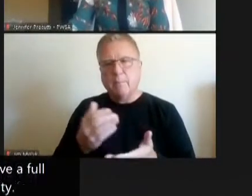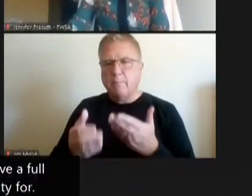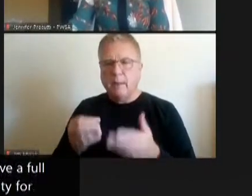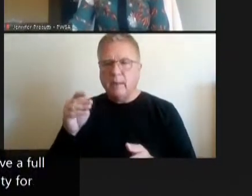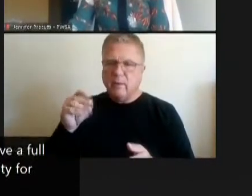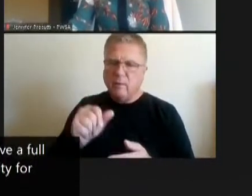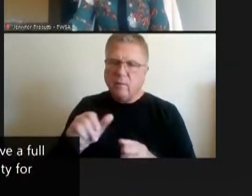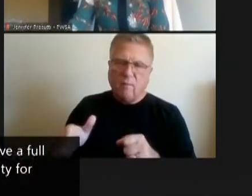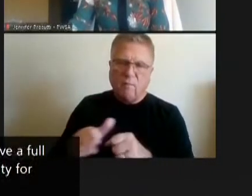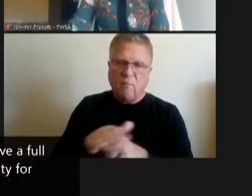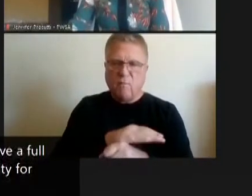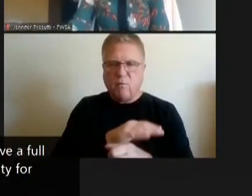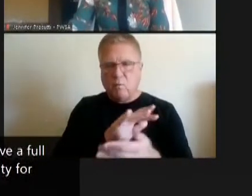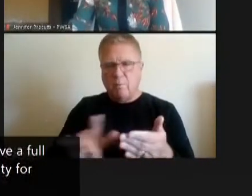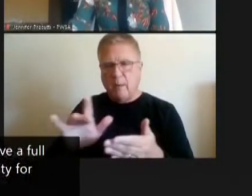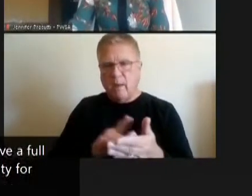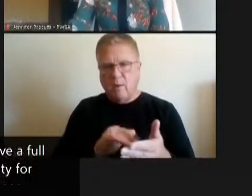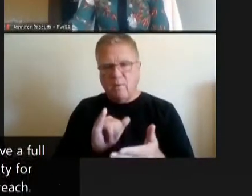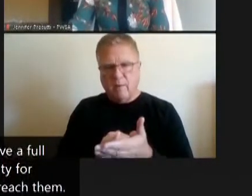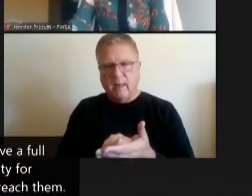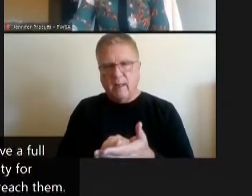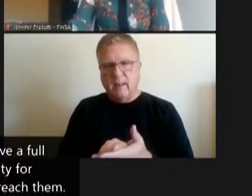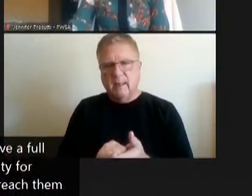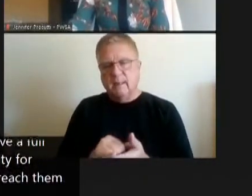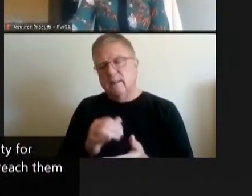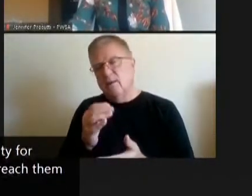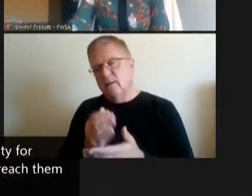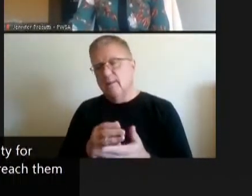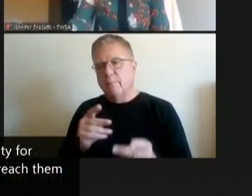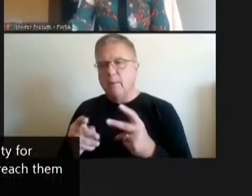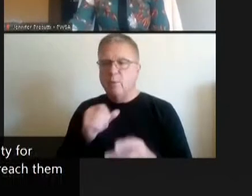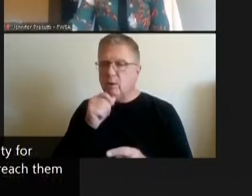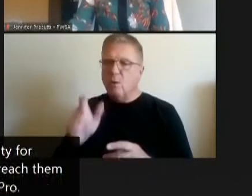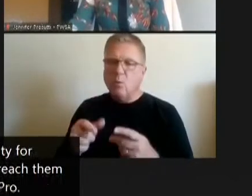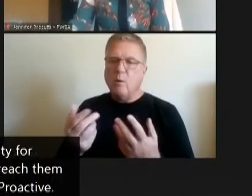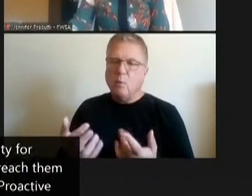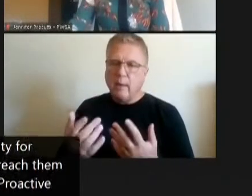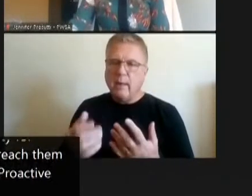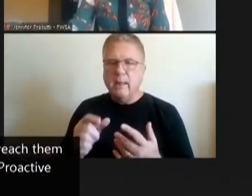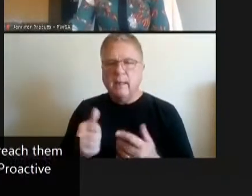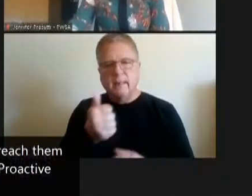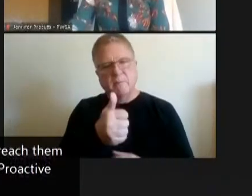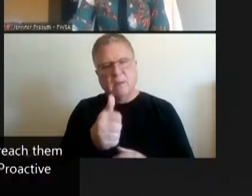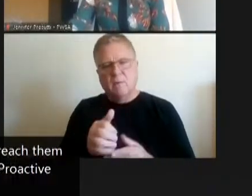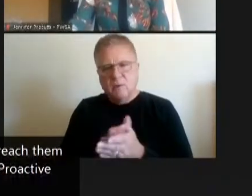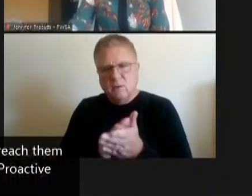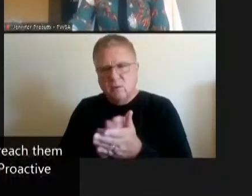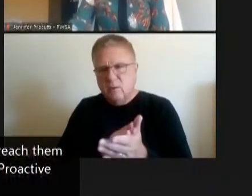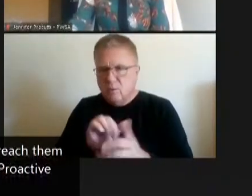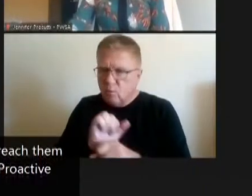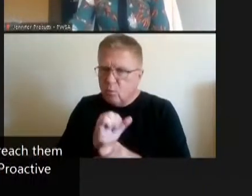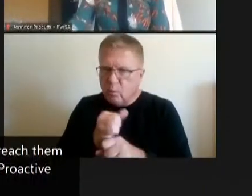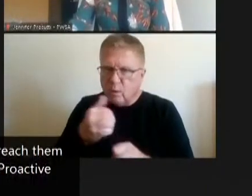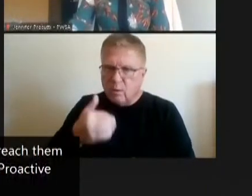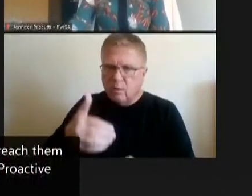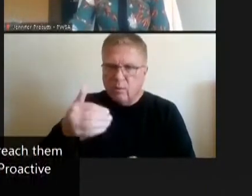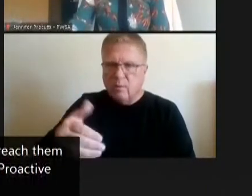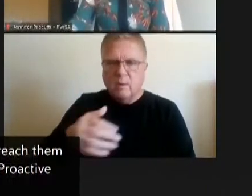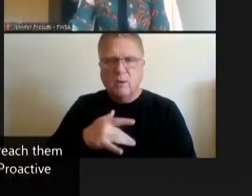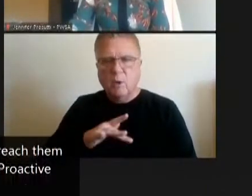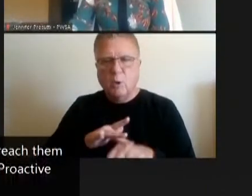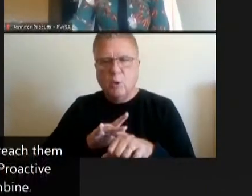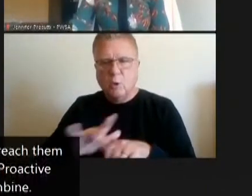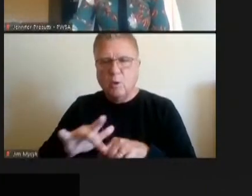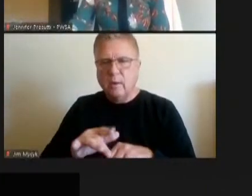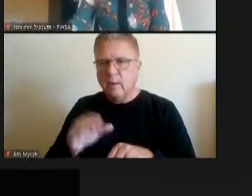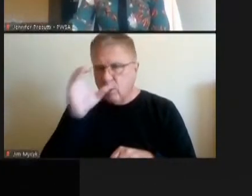people who may not want to wait for us to reach them to replace their lead line, that they can take proactive effort, work with us, and find a plumber.